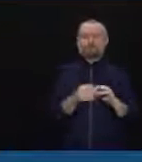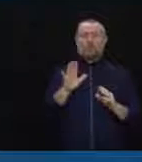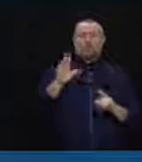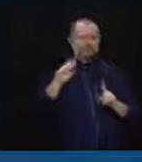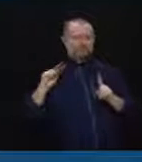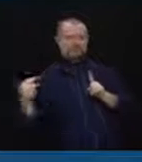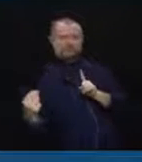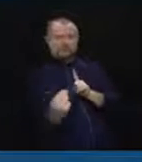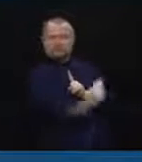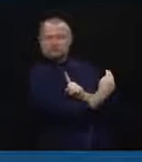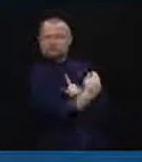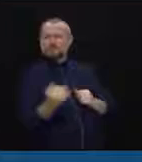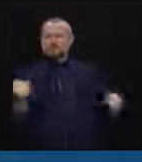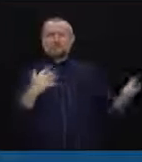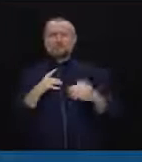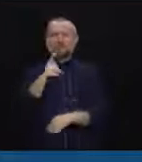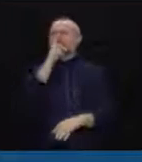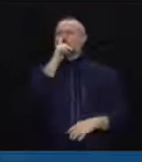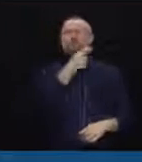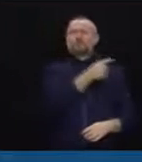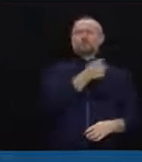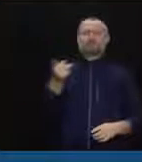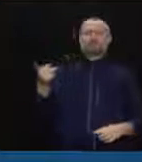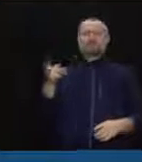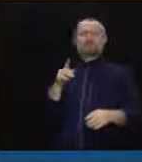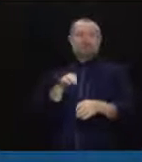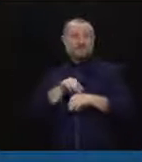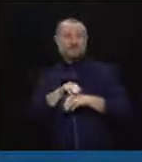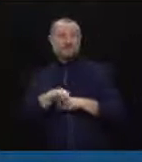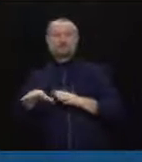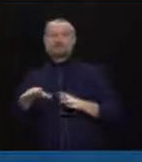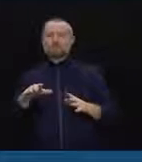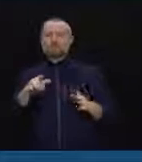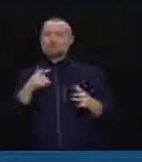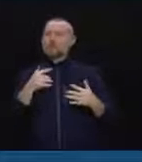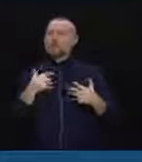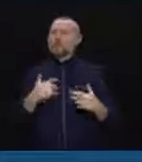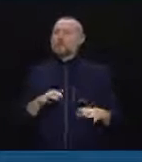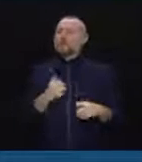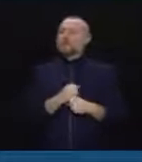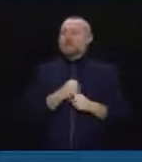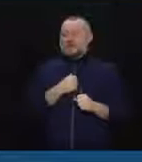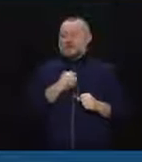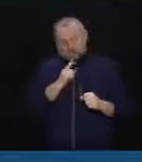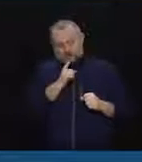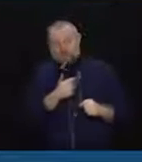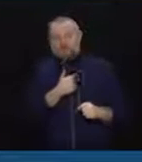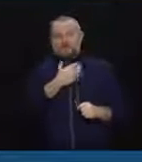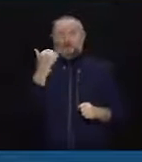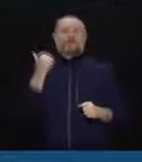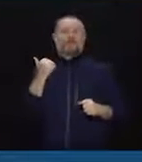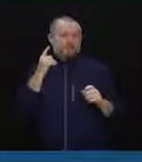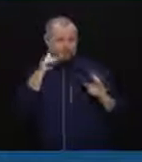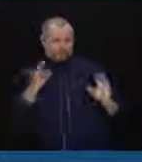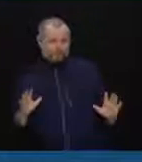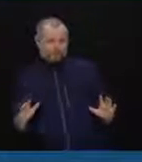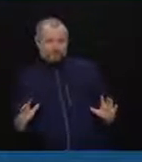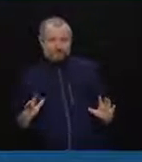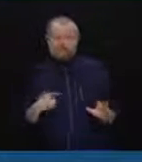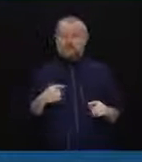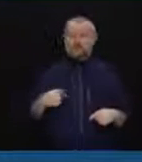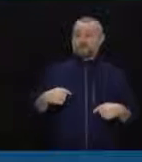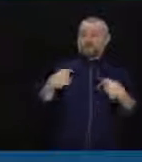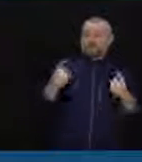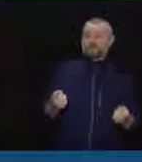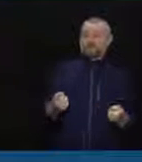I make the best decisions. So we had a mask or vax requirement for